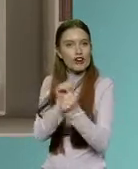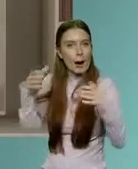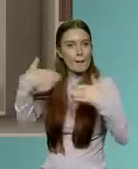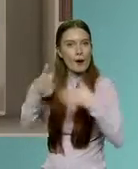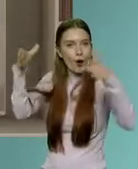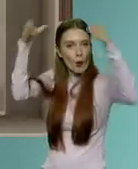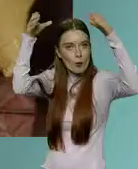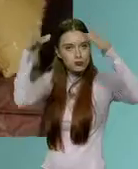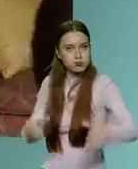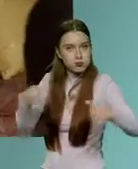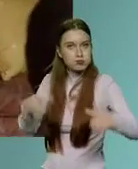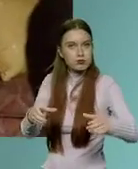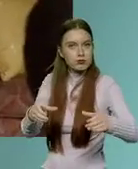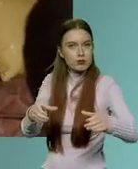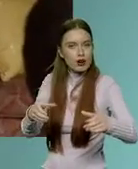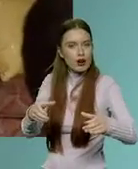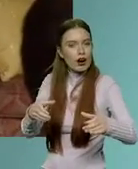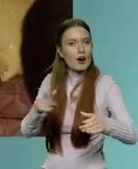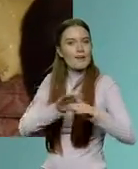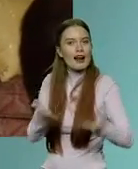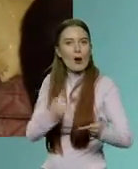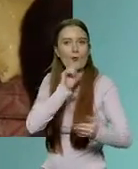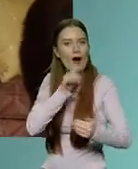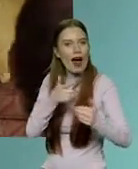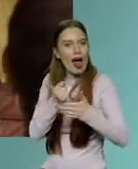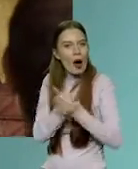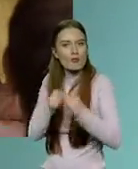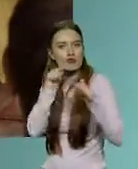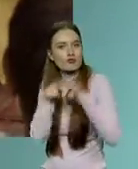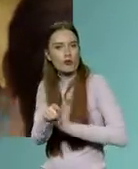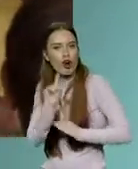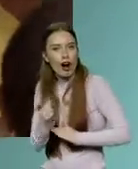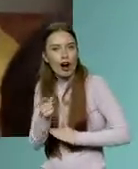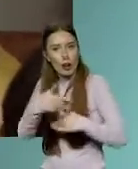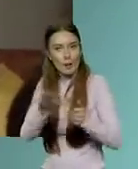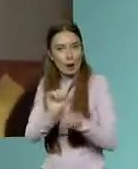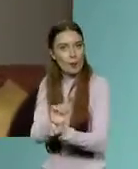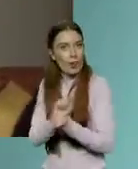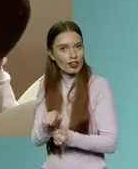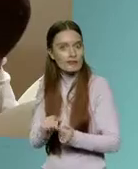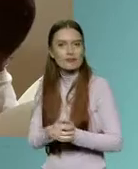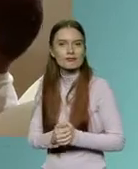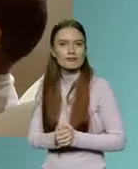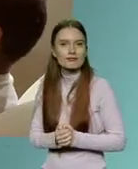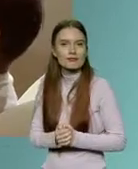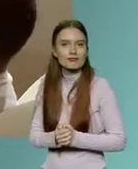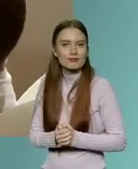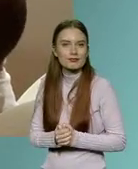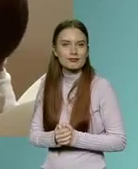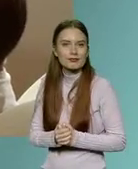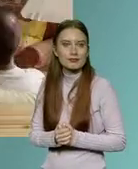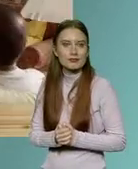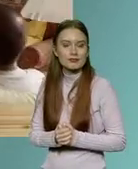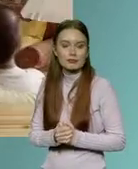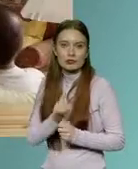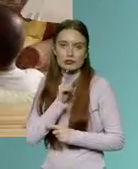from above. Being light won't help the insides of saurus get away from that. Dana goes. Spoiler